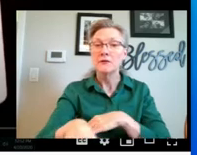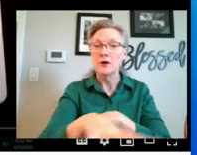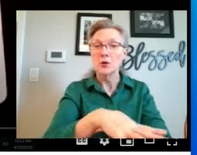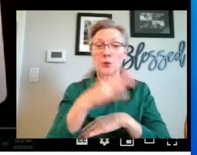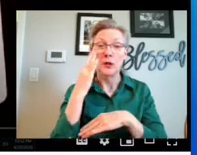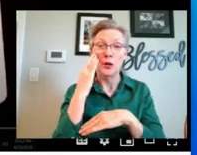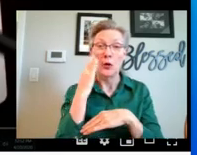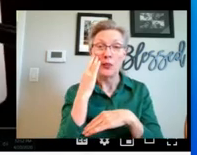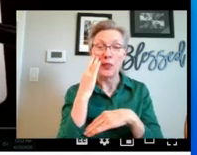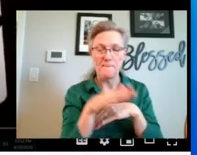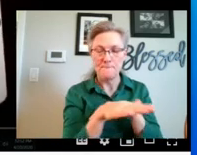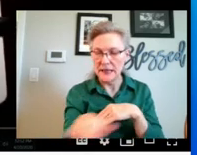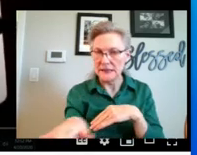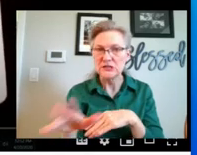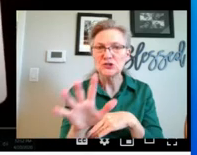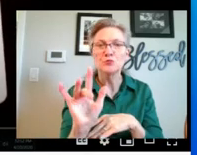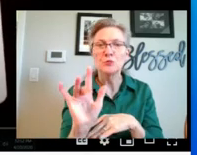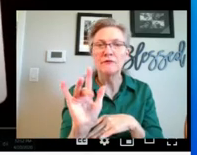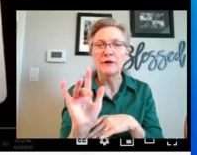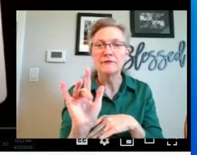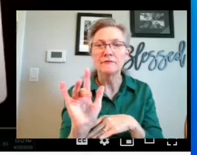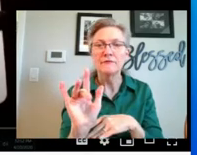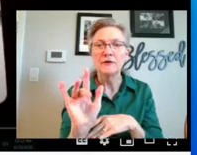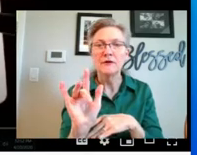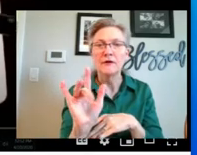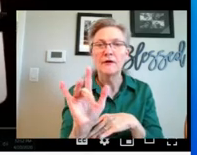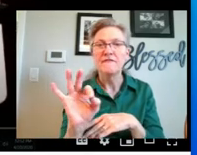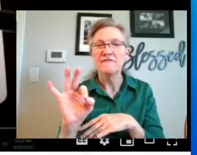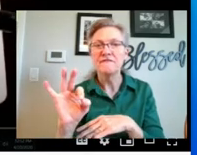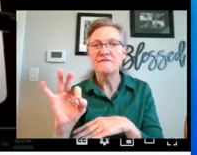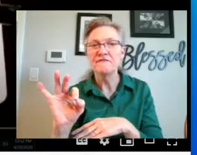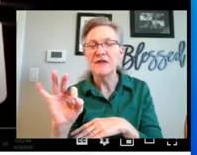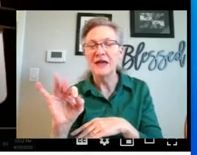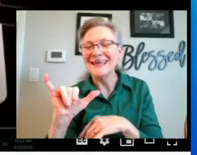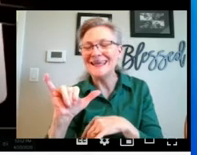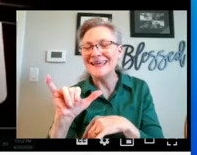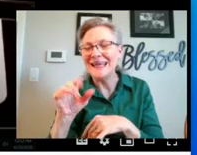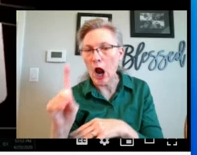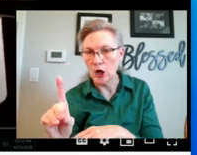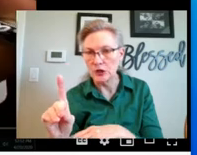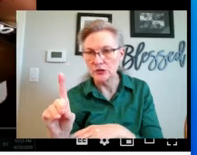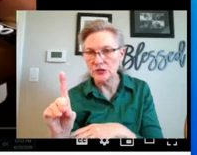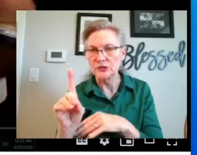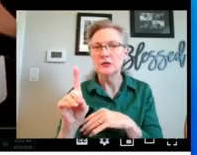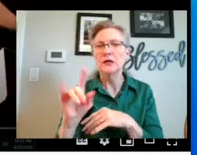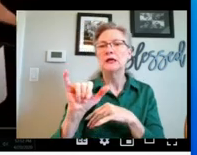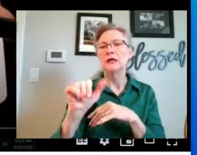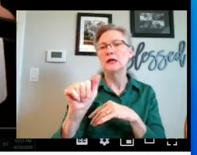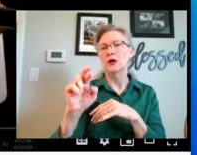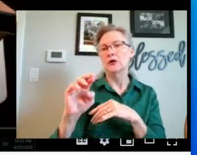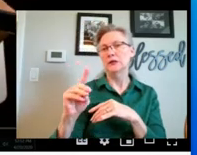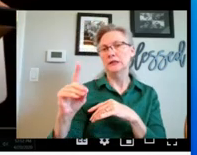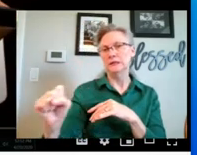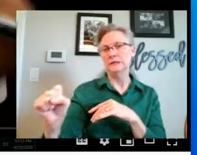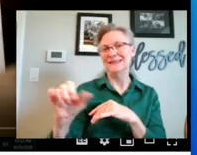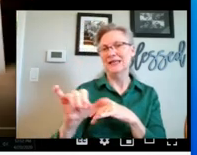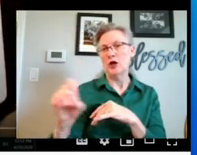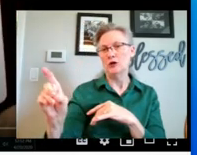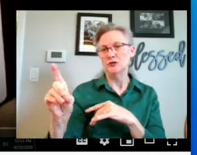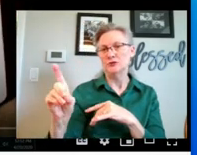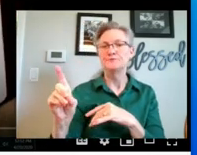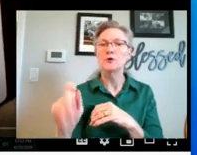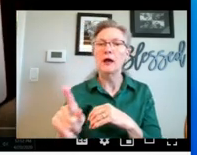case, our base is 25. So area will equal 25. Times 15 is our height,